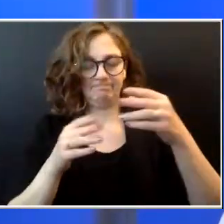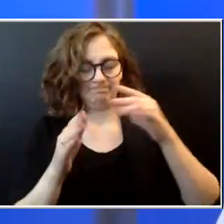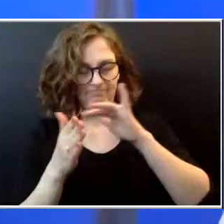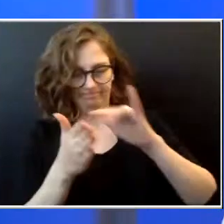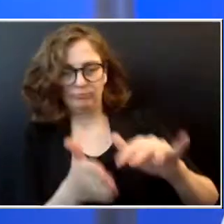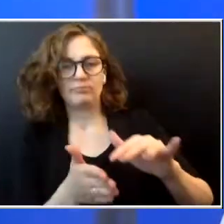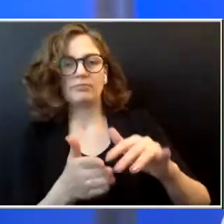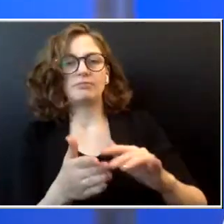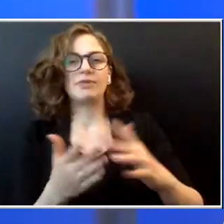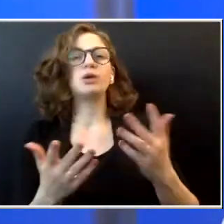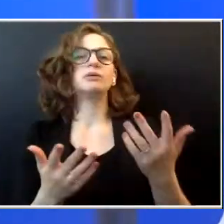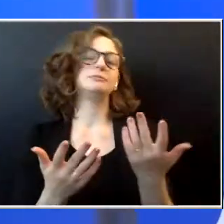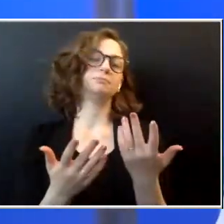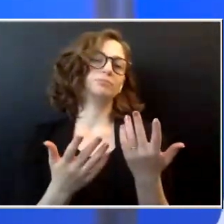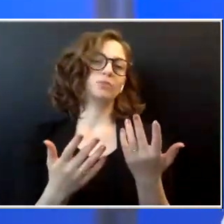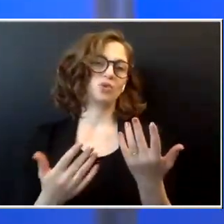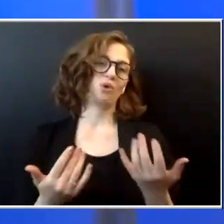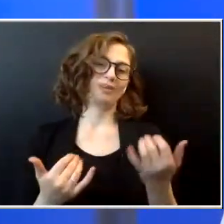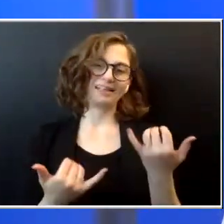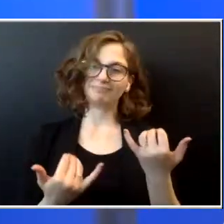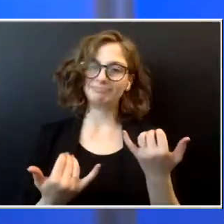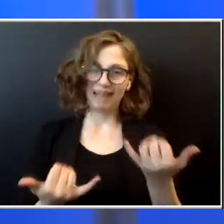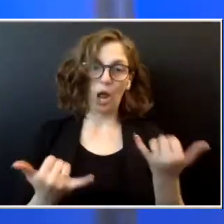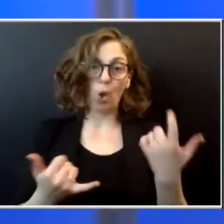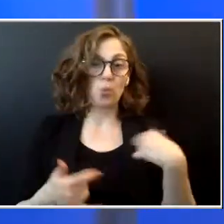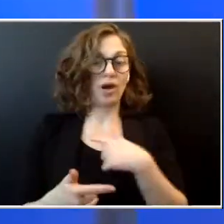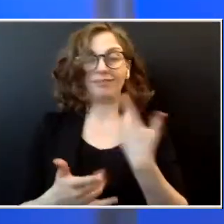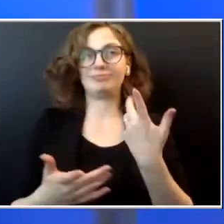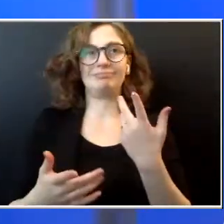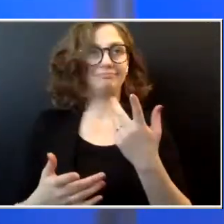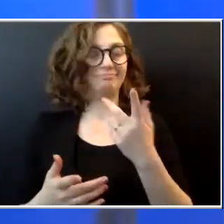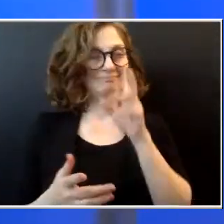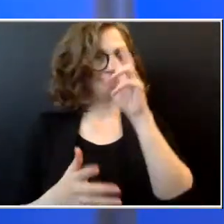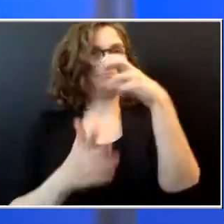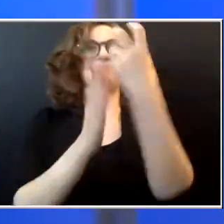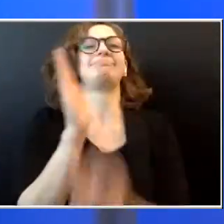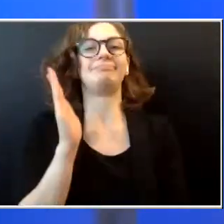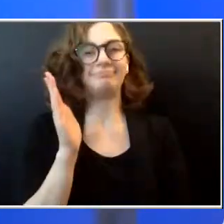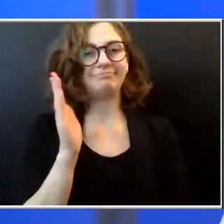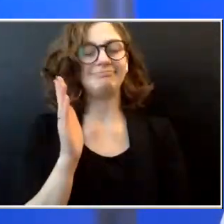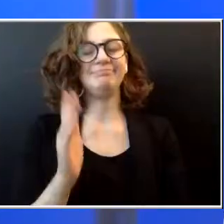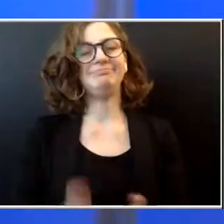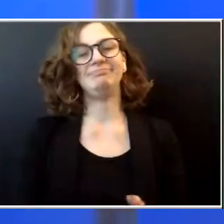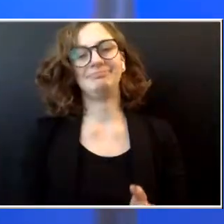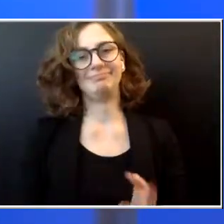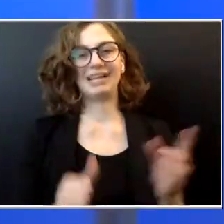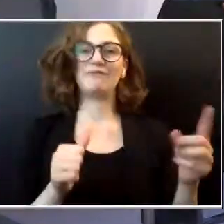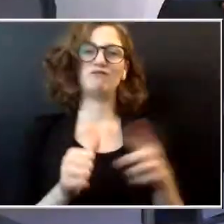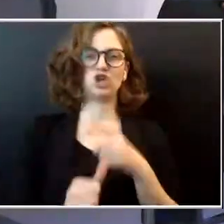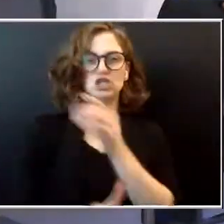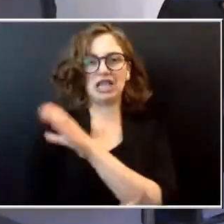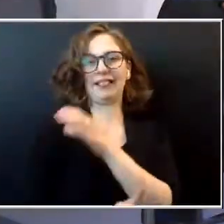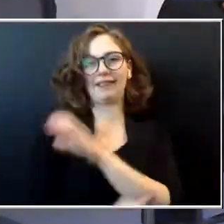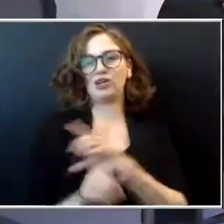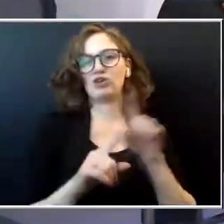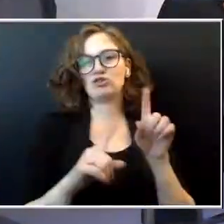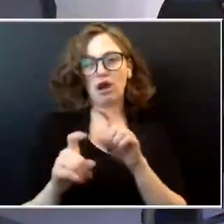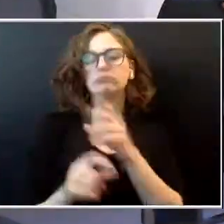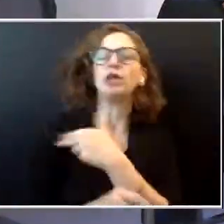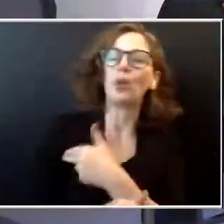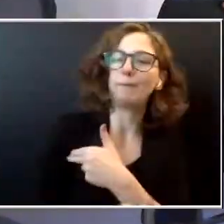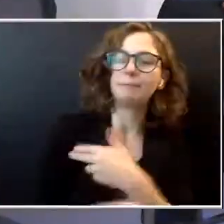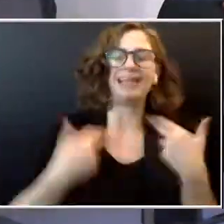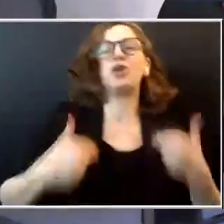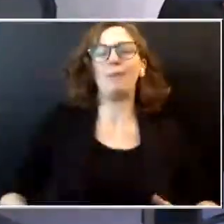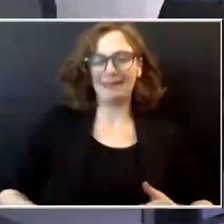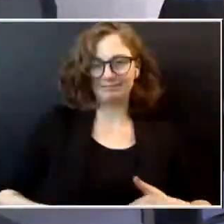we're studying in a lot of preclinical models, as well as in that first clinical trial, human clinical trial. So it does almost sound like science